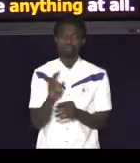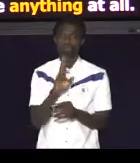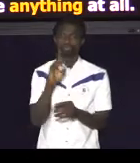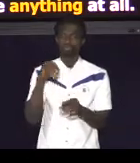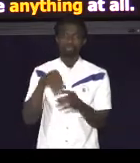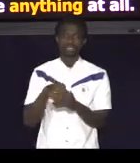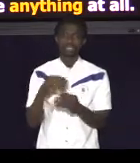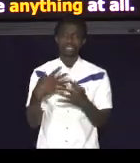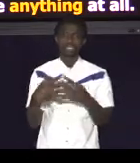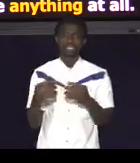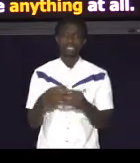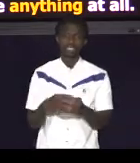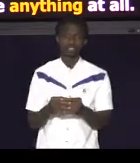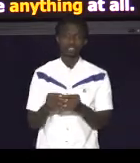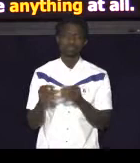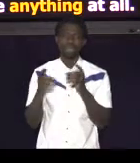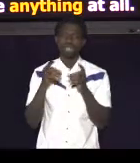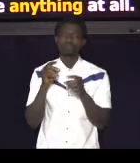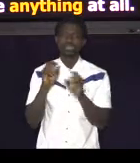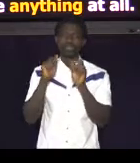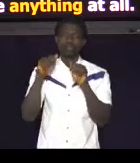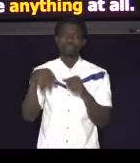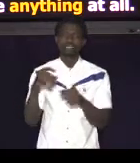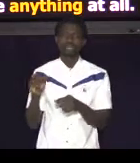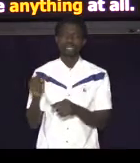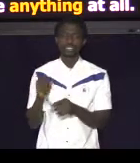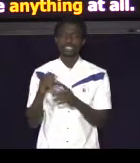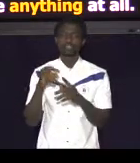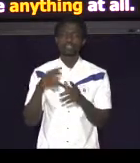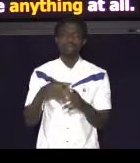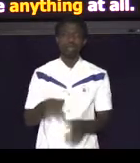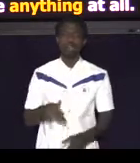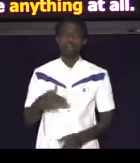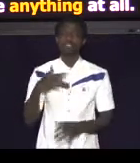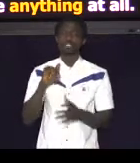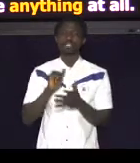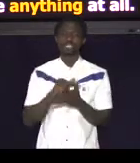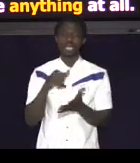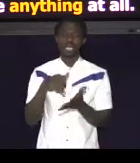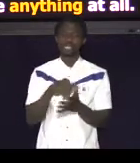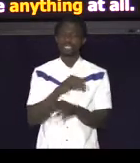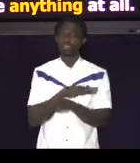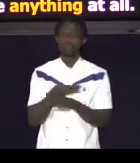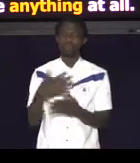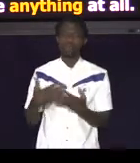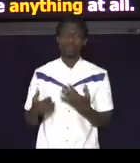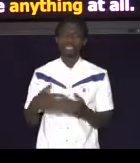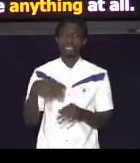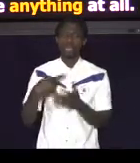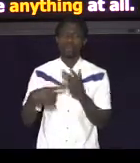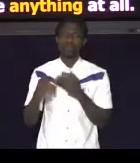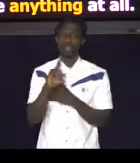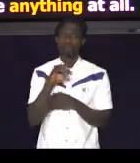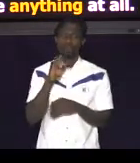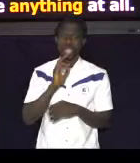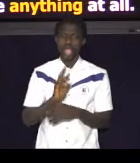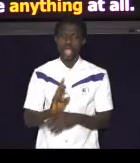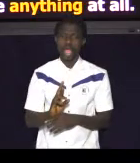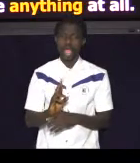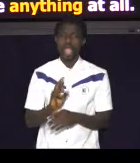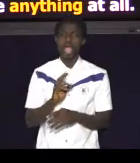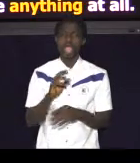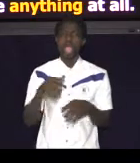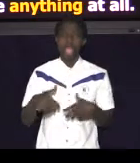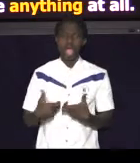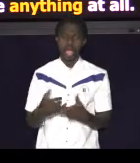in statements expressing possibility or the feeling that it does not matter what, where, or how.